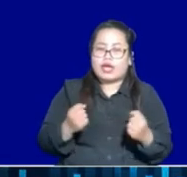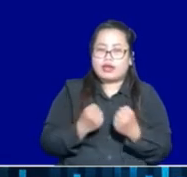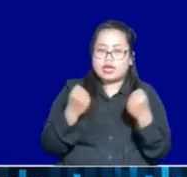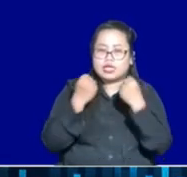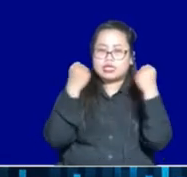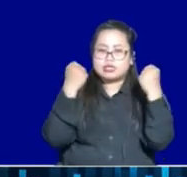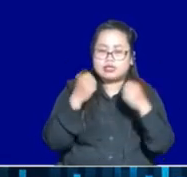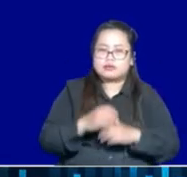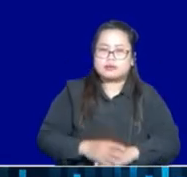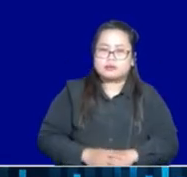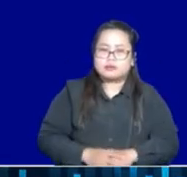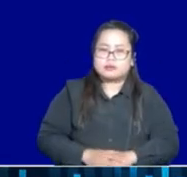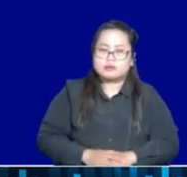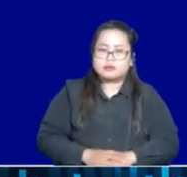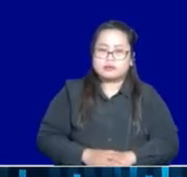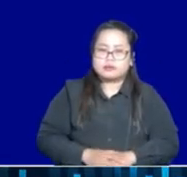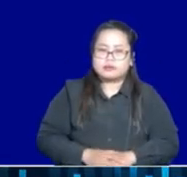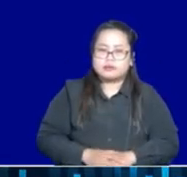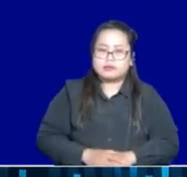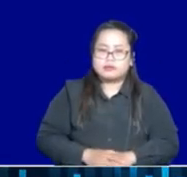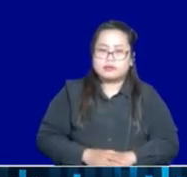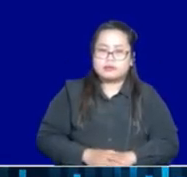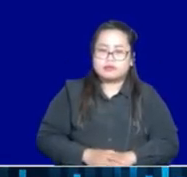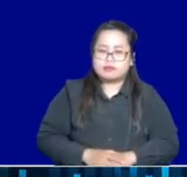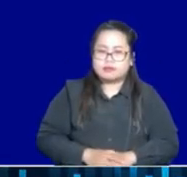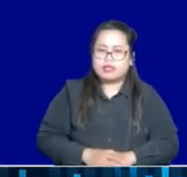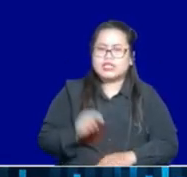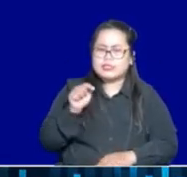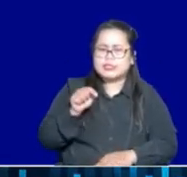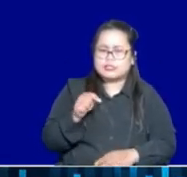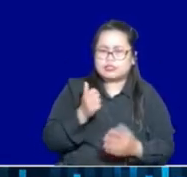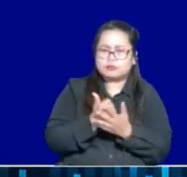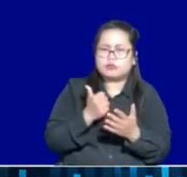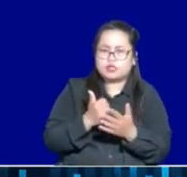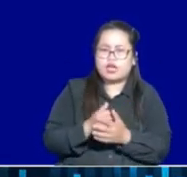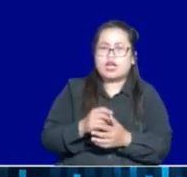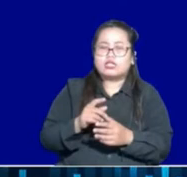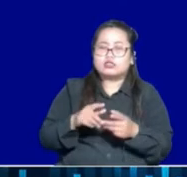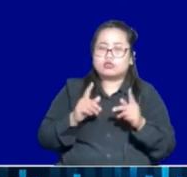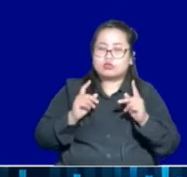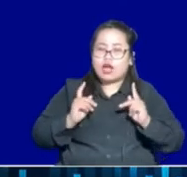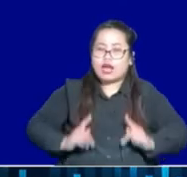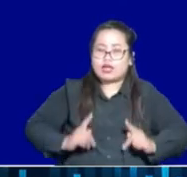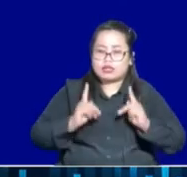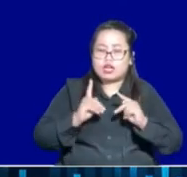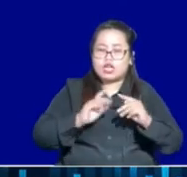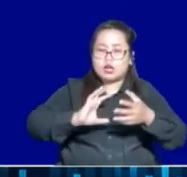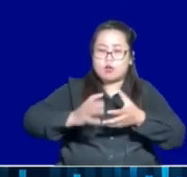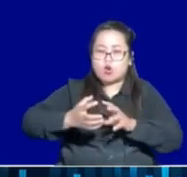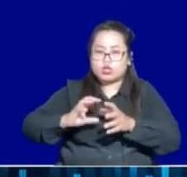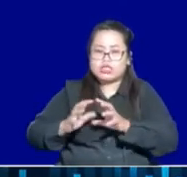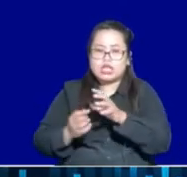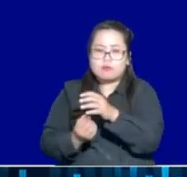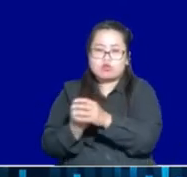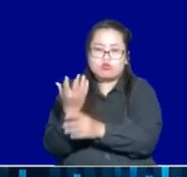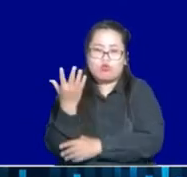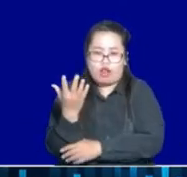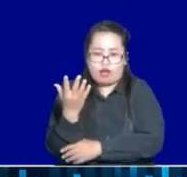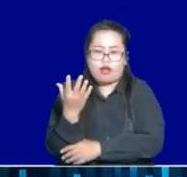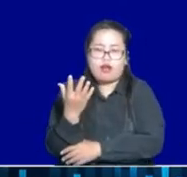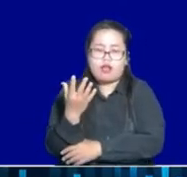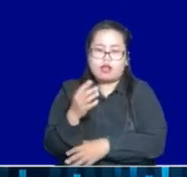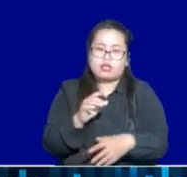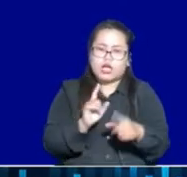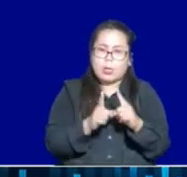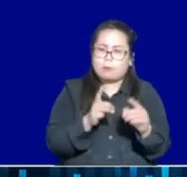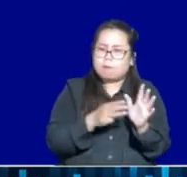And that's just a characteristic of production and growth. The problem is that a lot of the growth